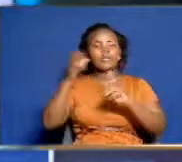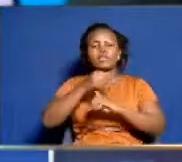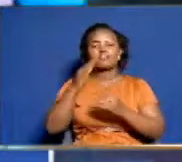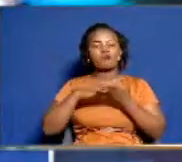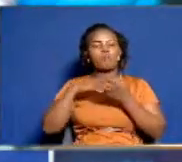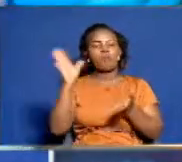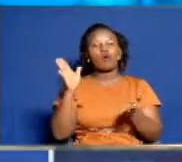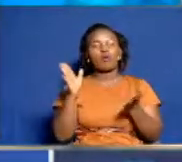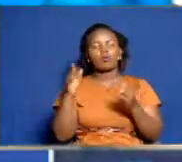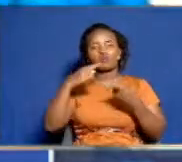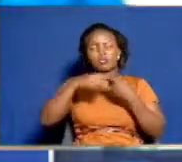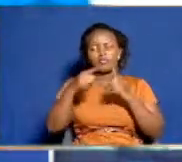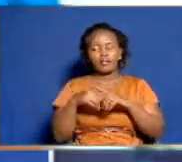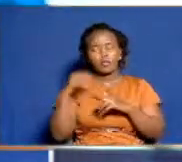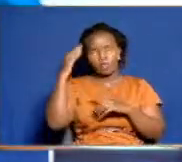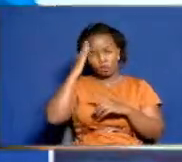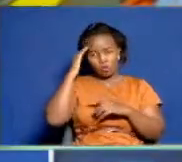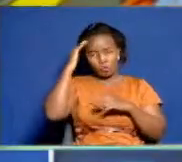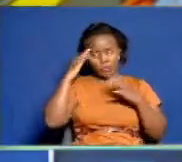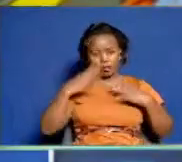health.